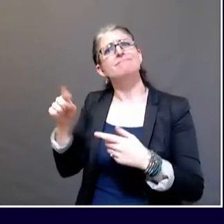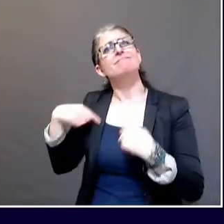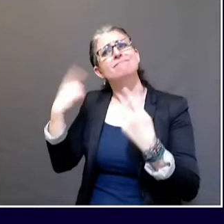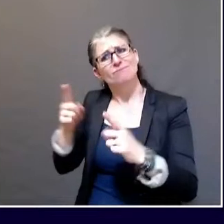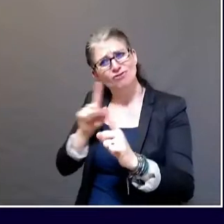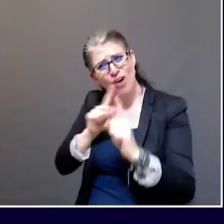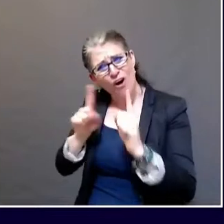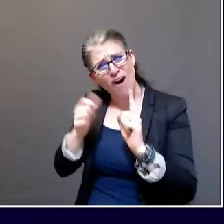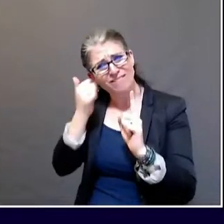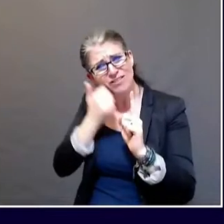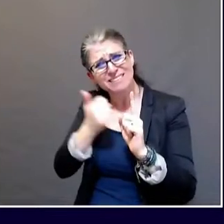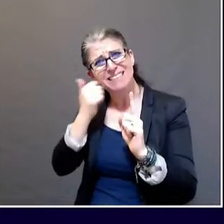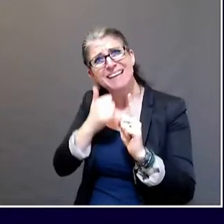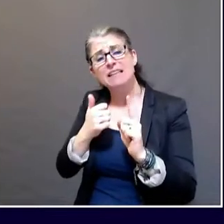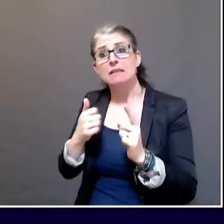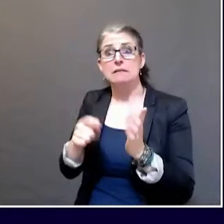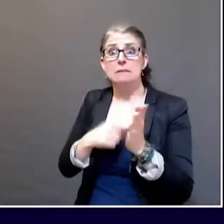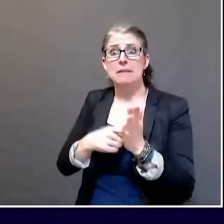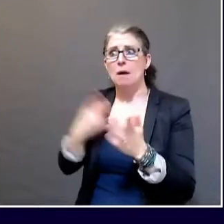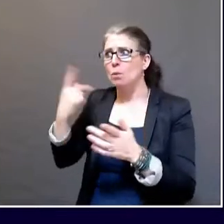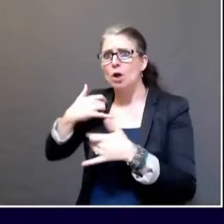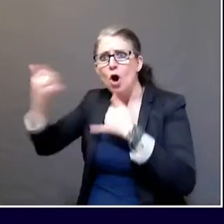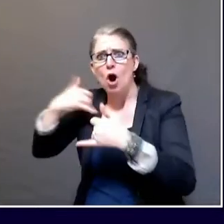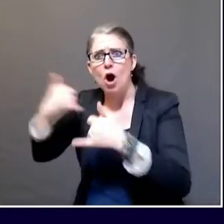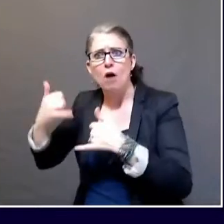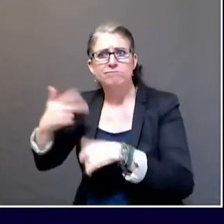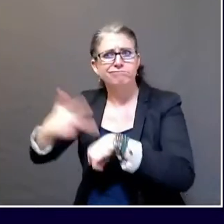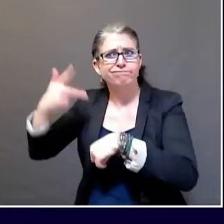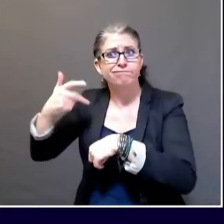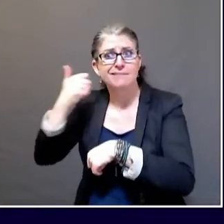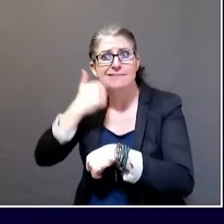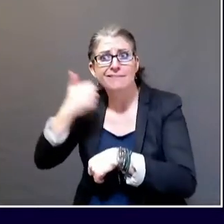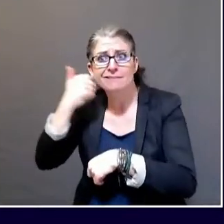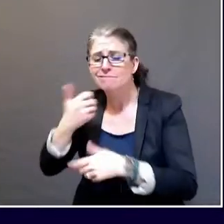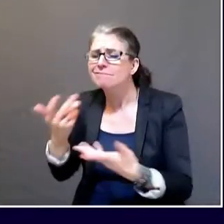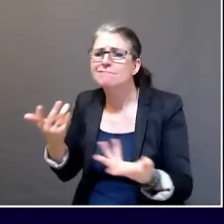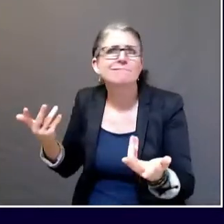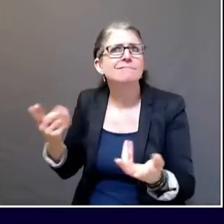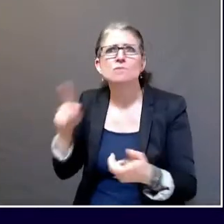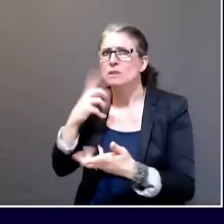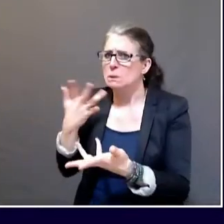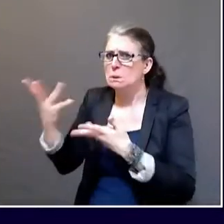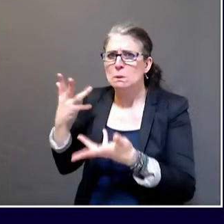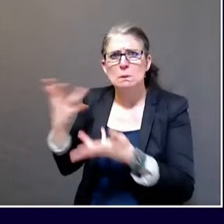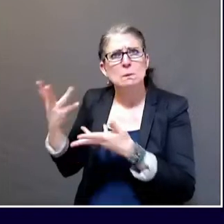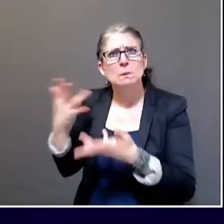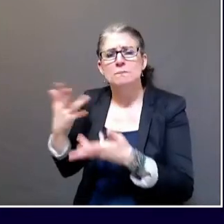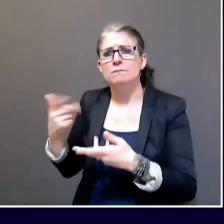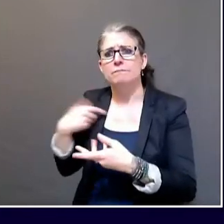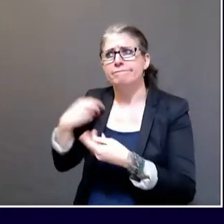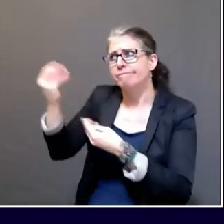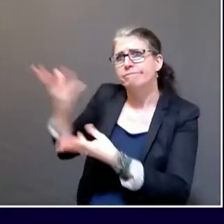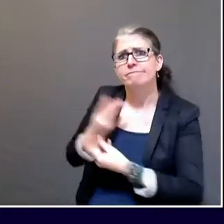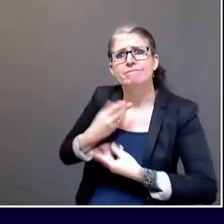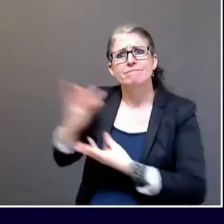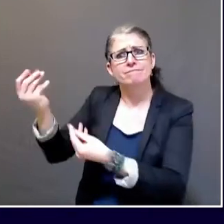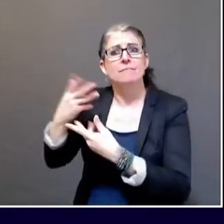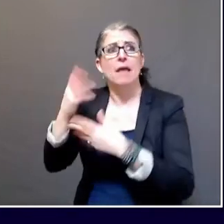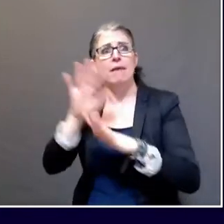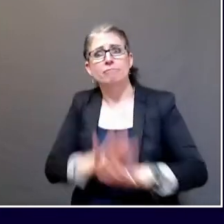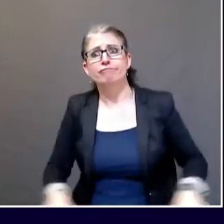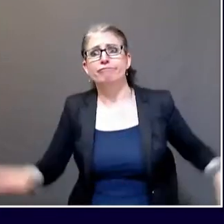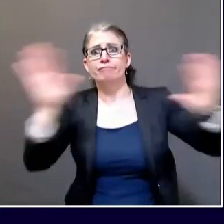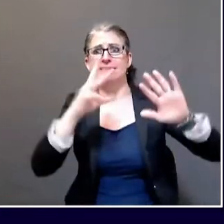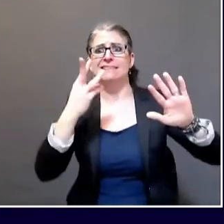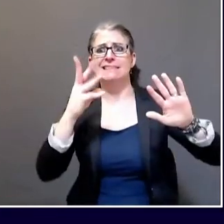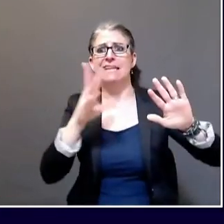day, so that he is aware of what's going on and can relay that back to the team. I will also say that our teams,